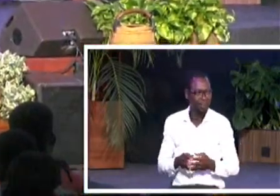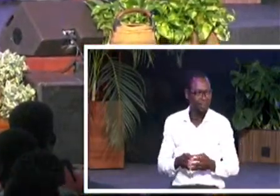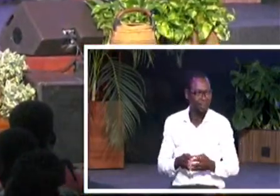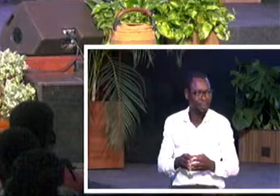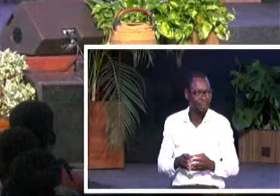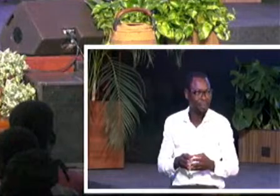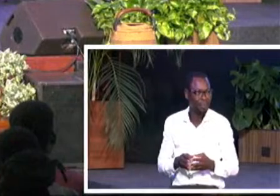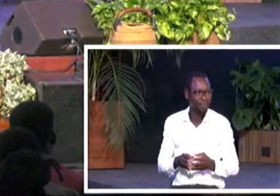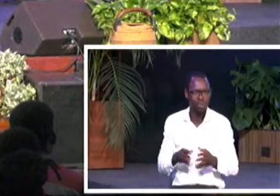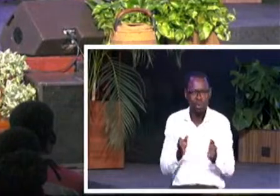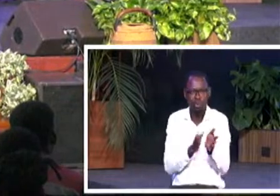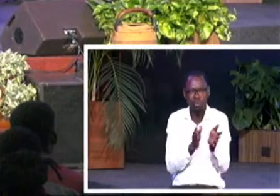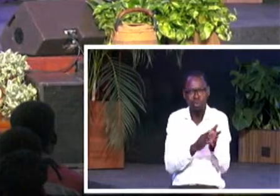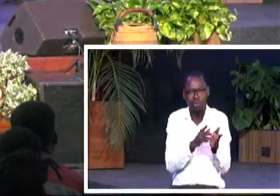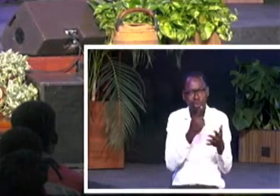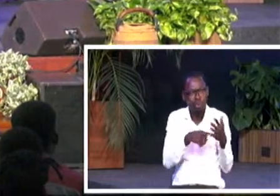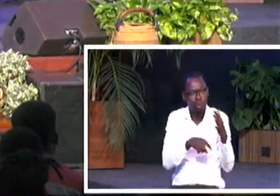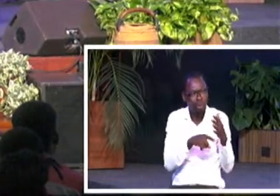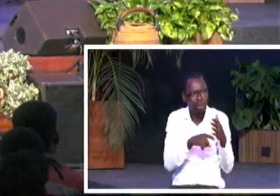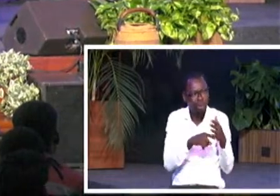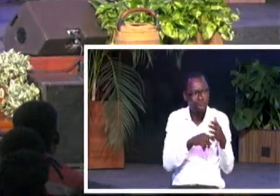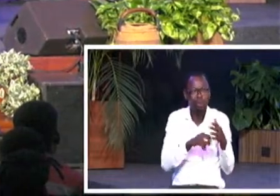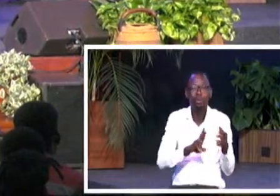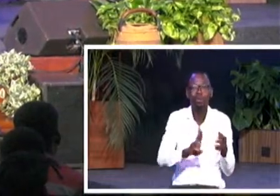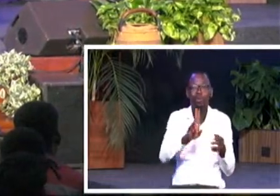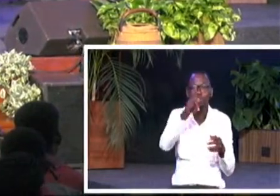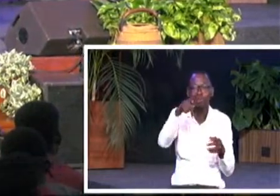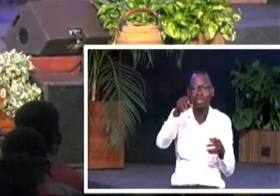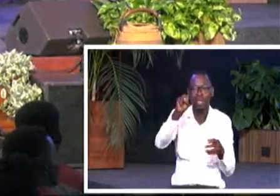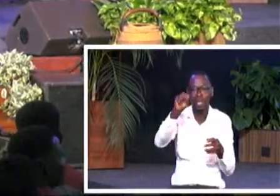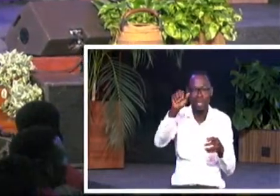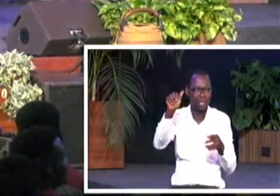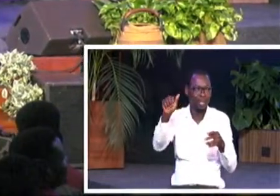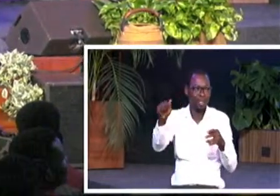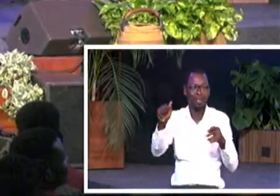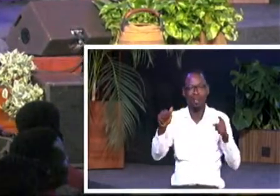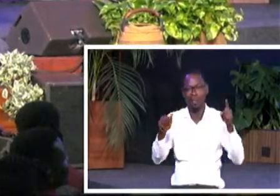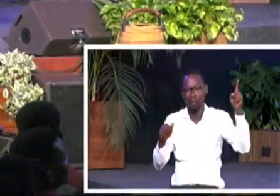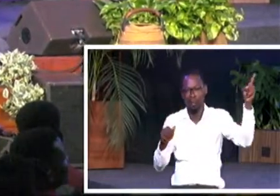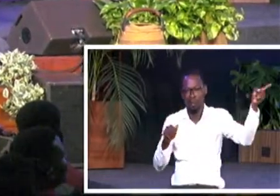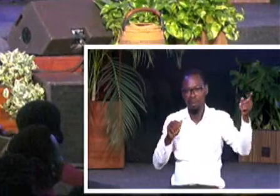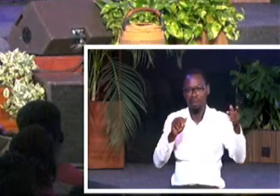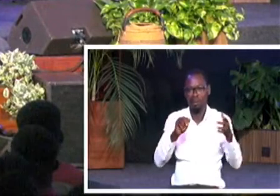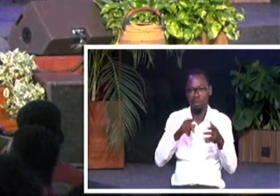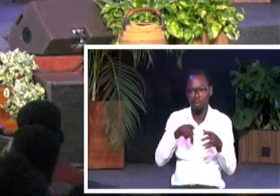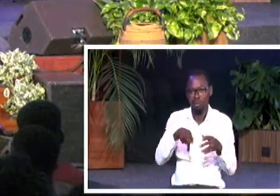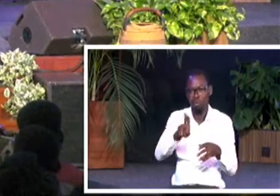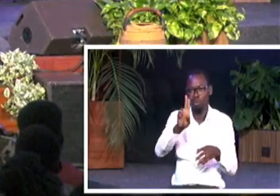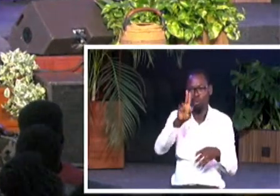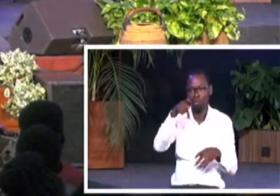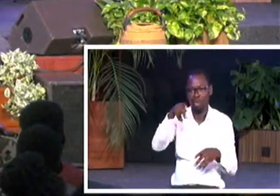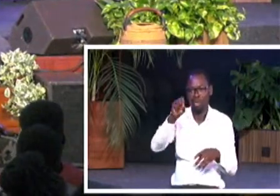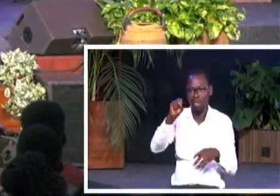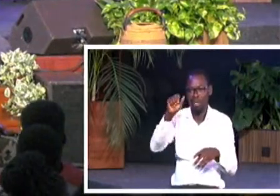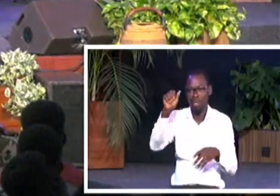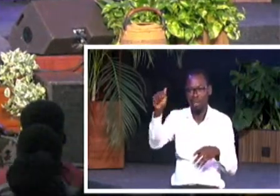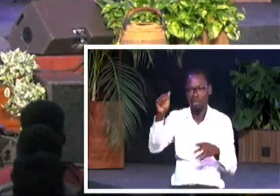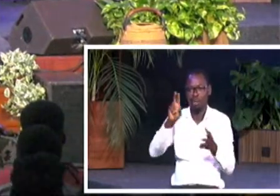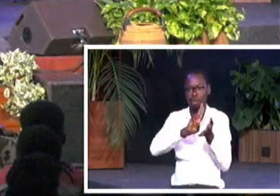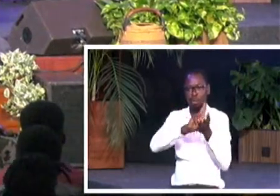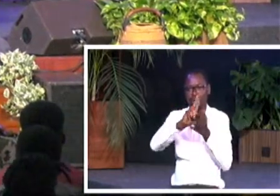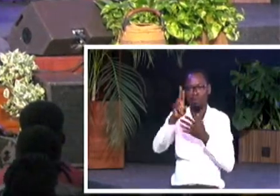Which institution do you go to? UPSA. Oh, no wonder. So tell me, what course